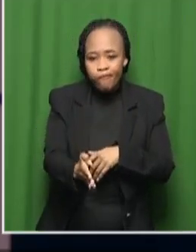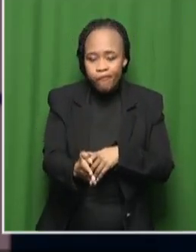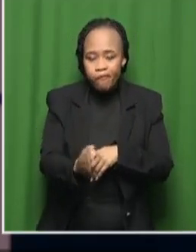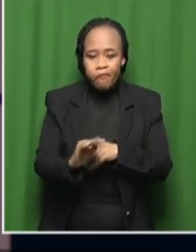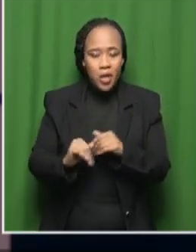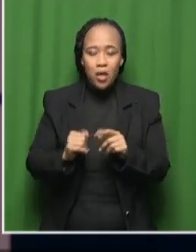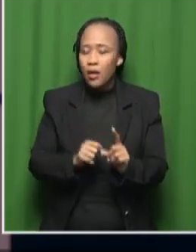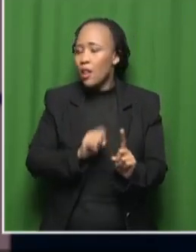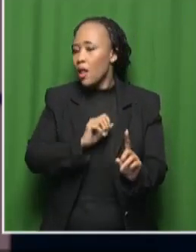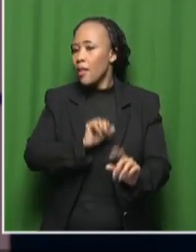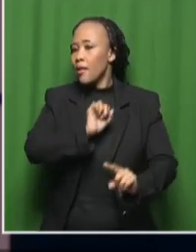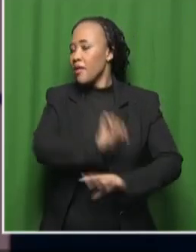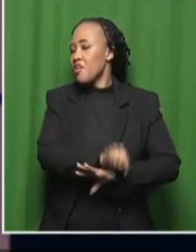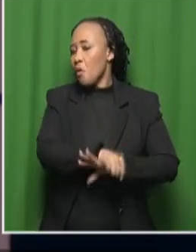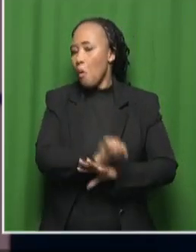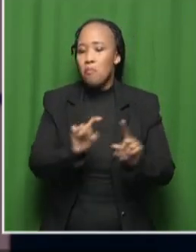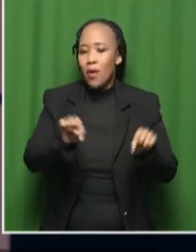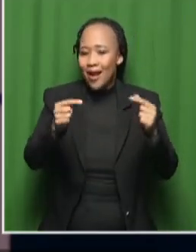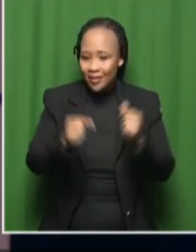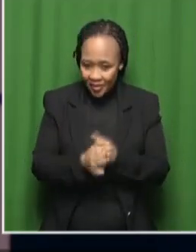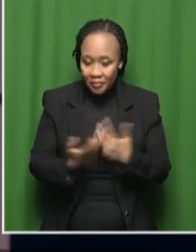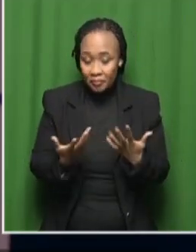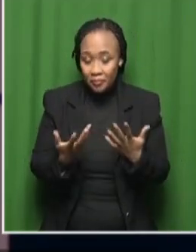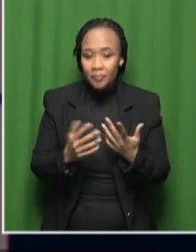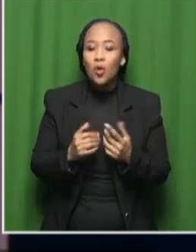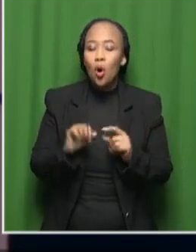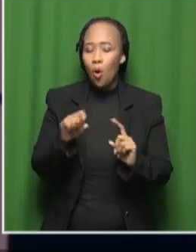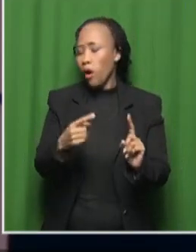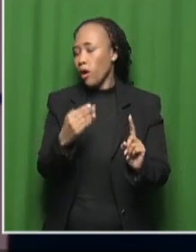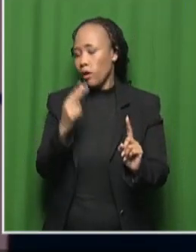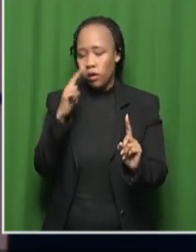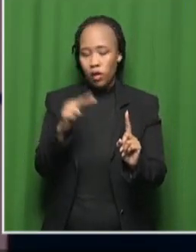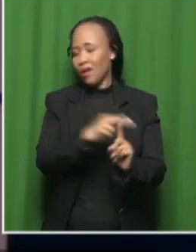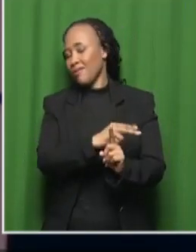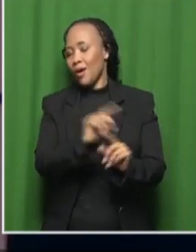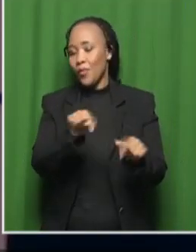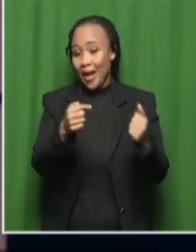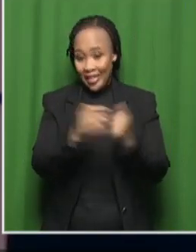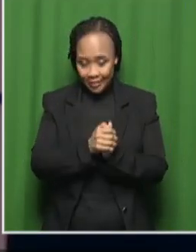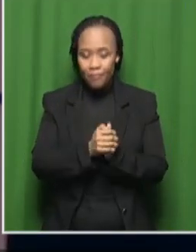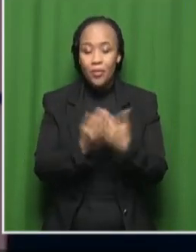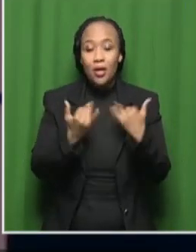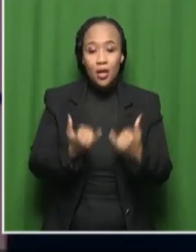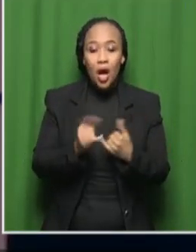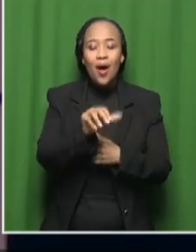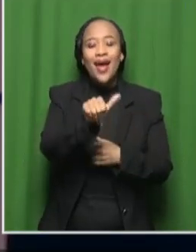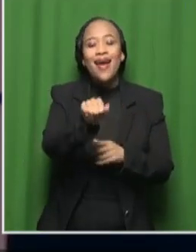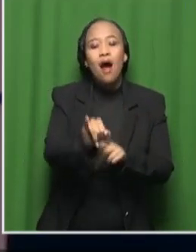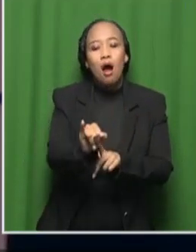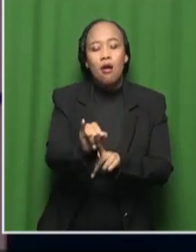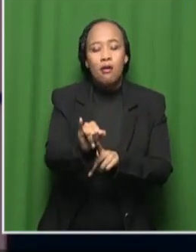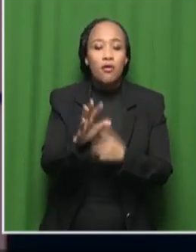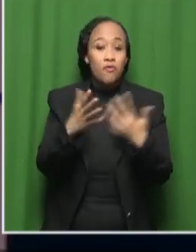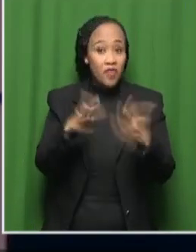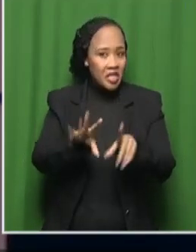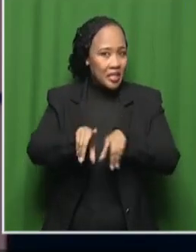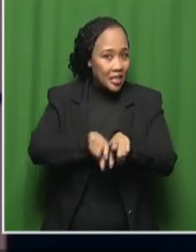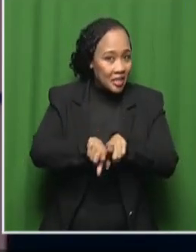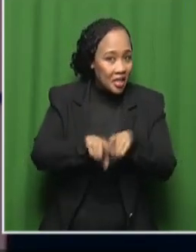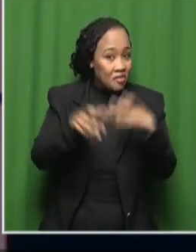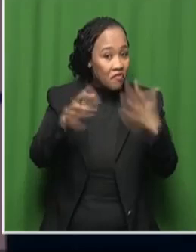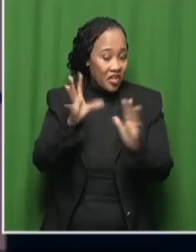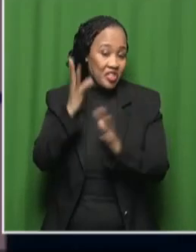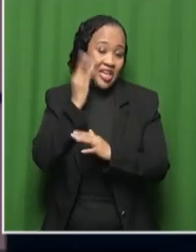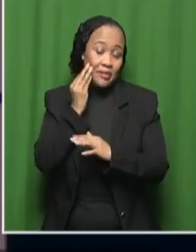do is, as an industry, work together that we are providing our patients with AI that has been tested and experimented and